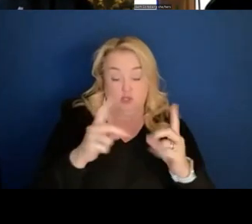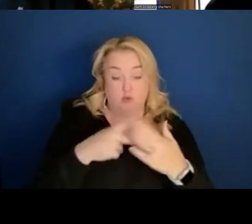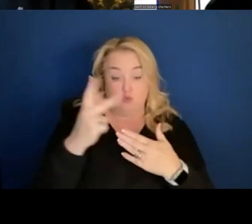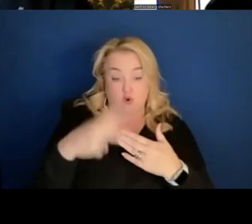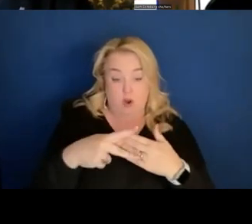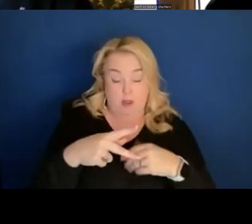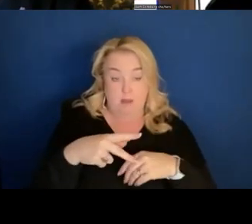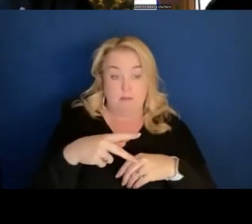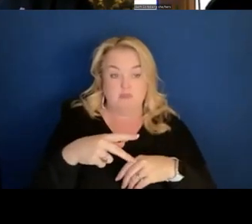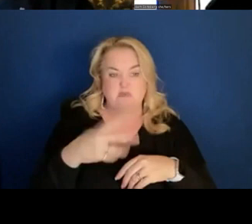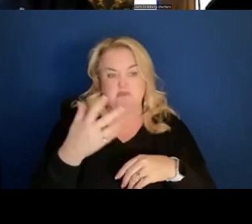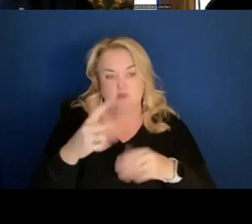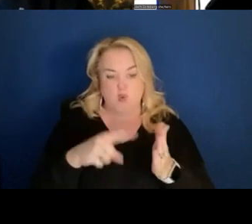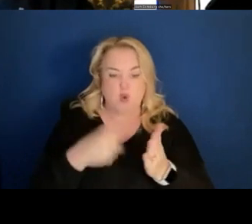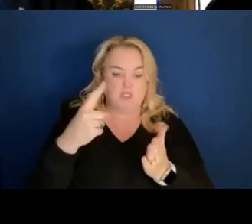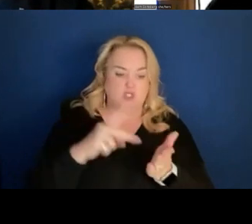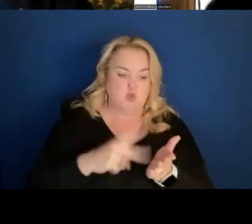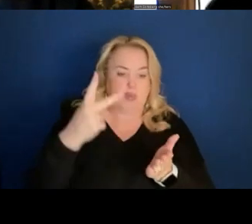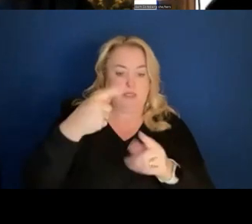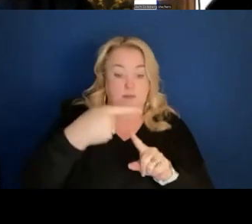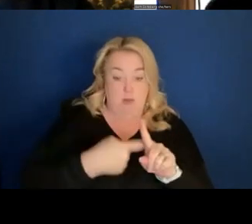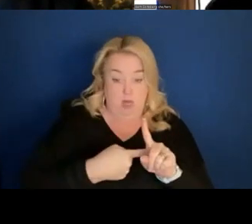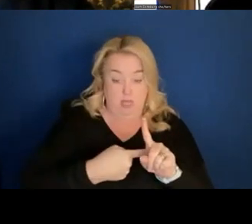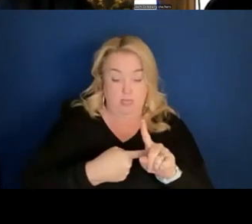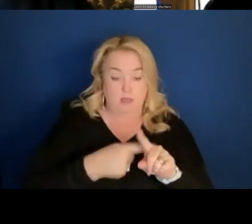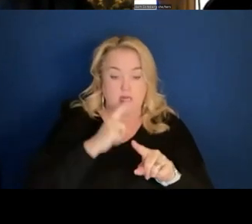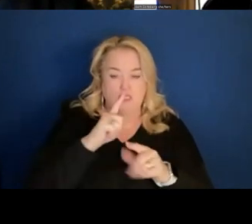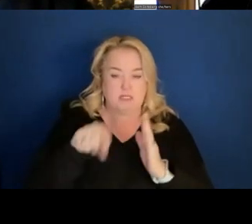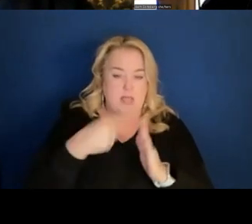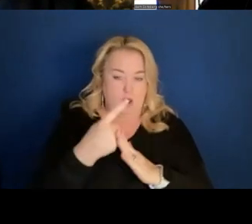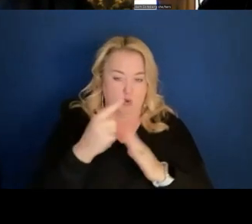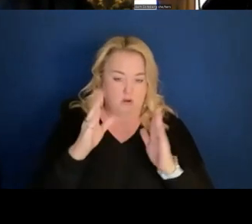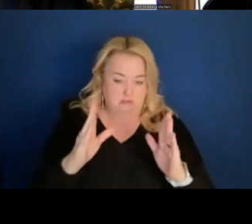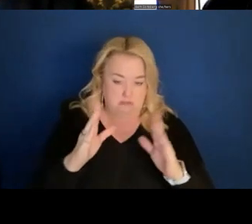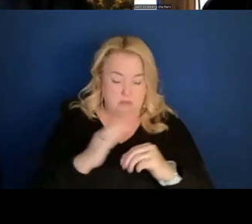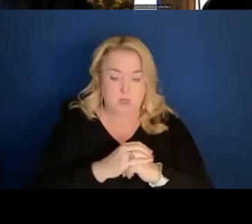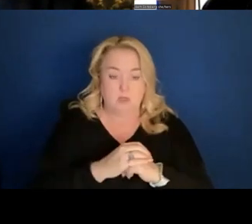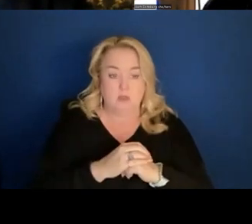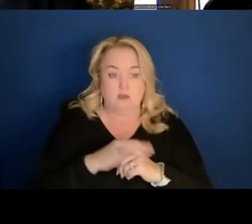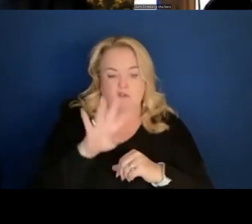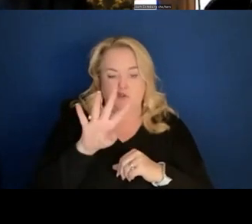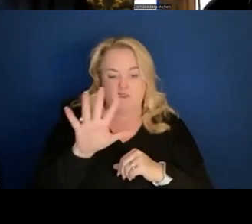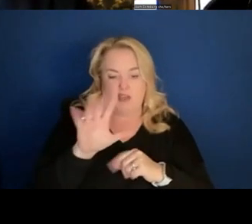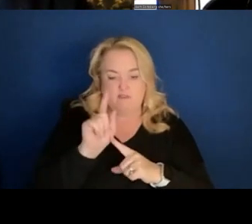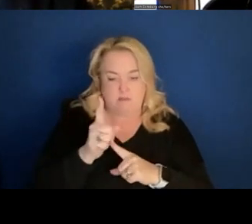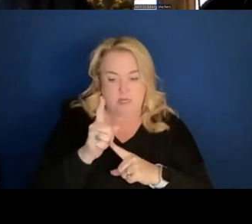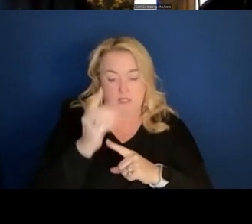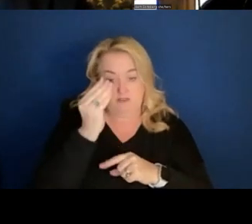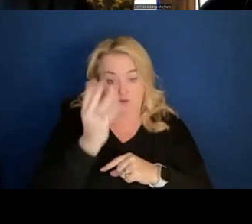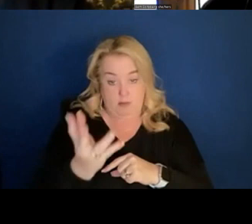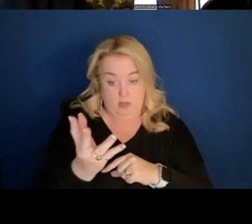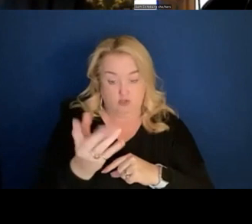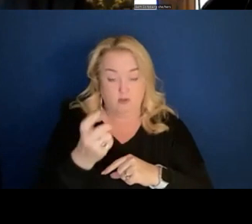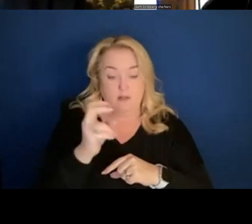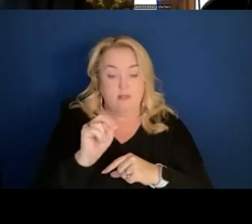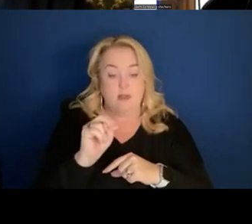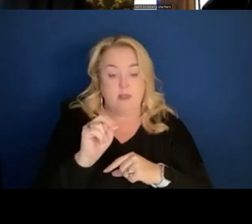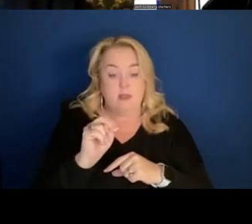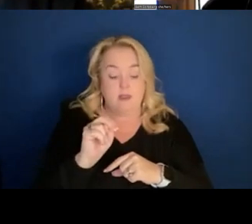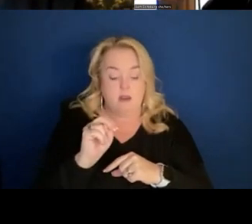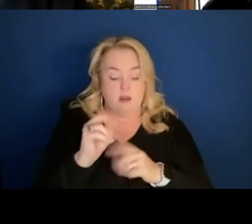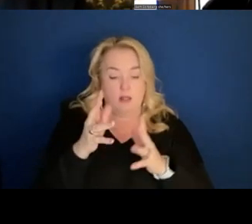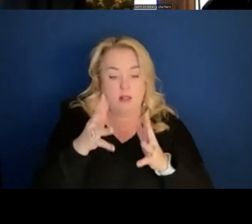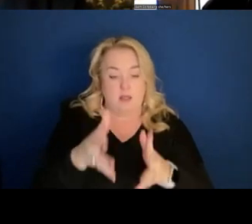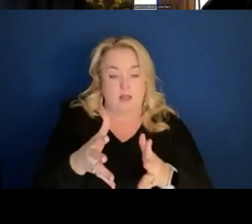programs at least once or twice a month. They're typically an hour in length, 45 minutes of information, and then